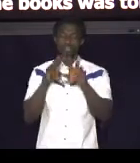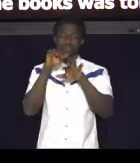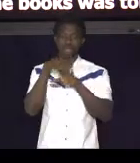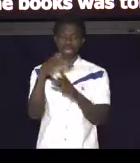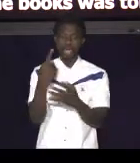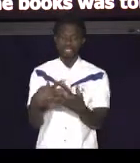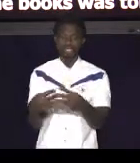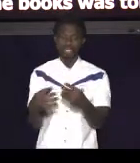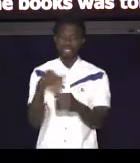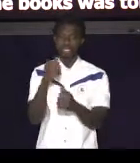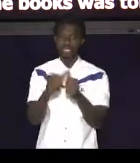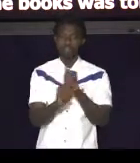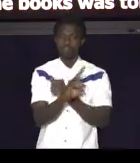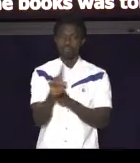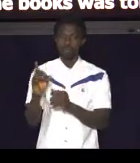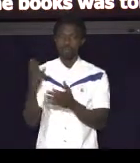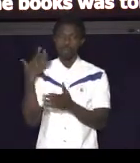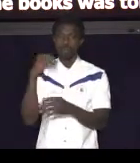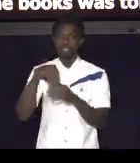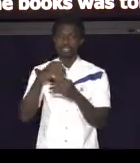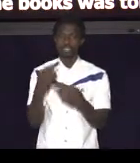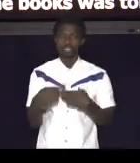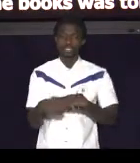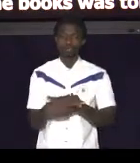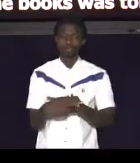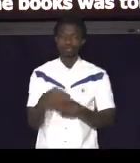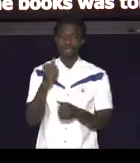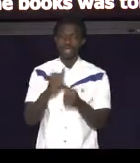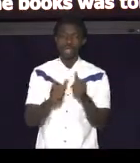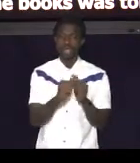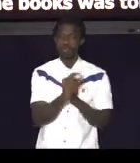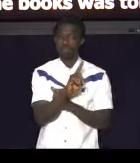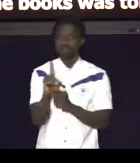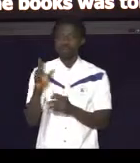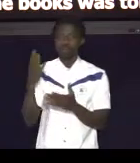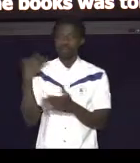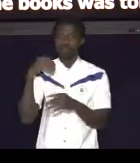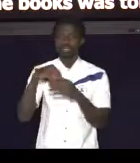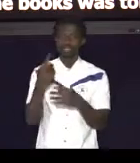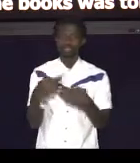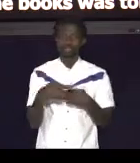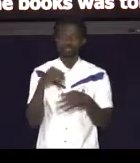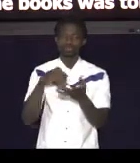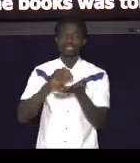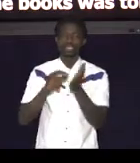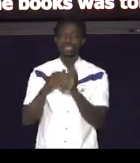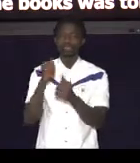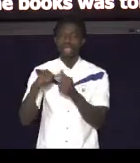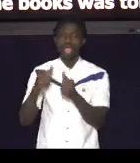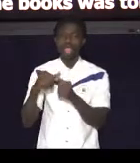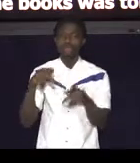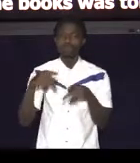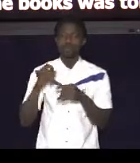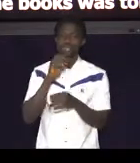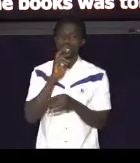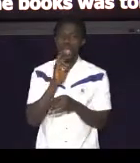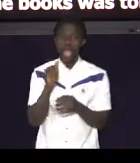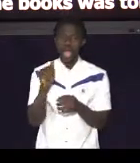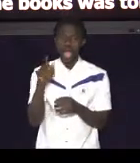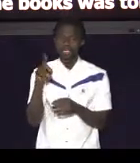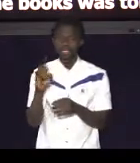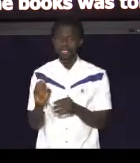the sentence. Everyone was in the room. Everyone was in the room. It means every person. Ade,